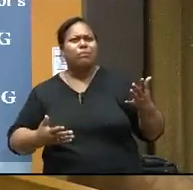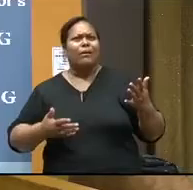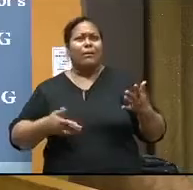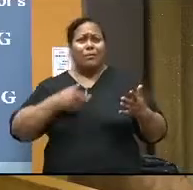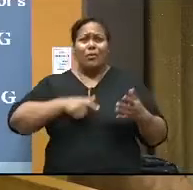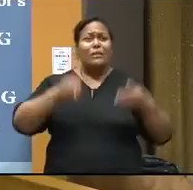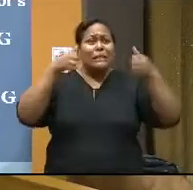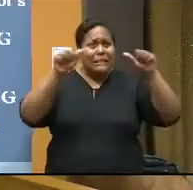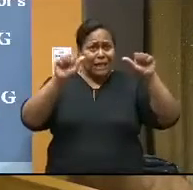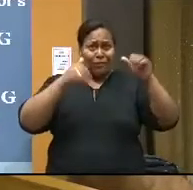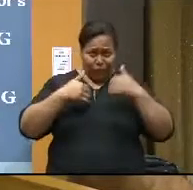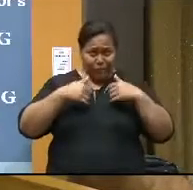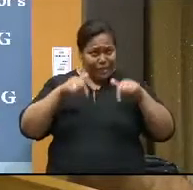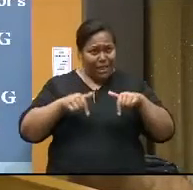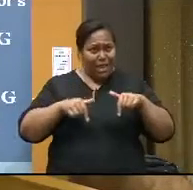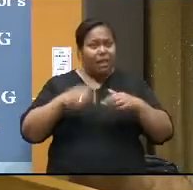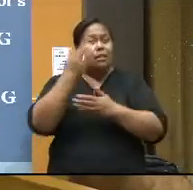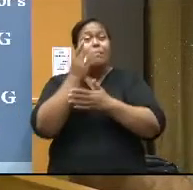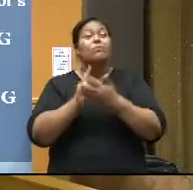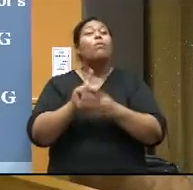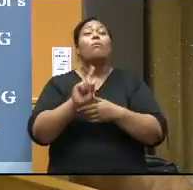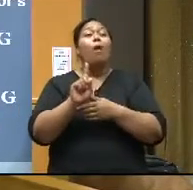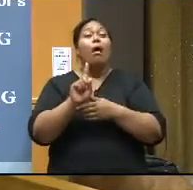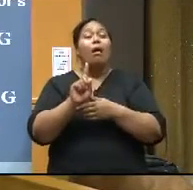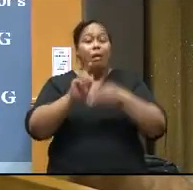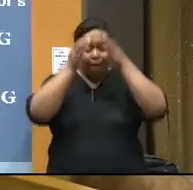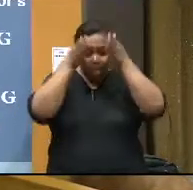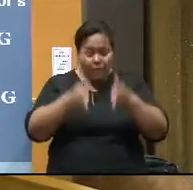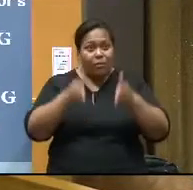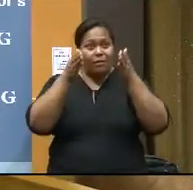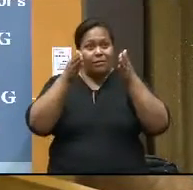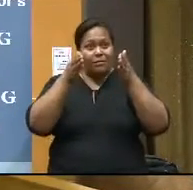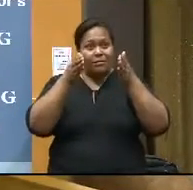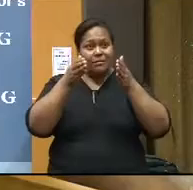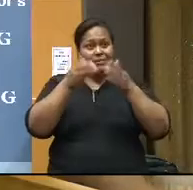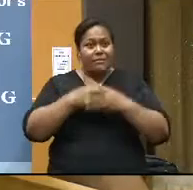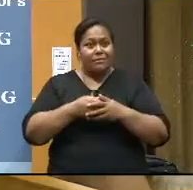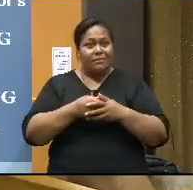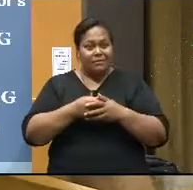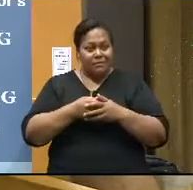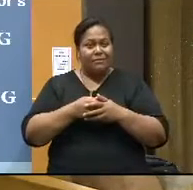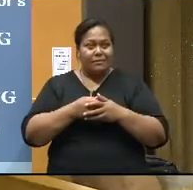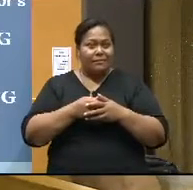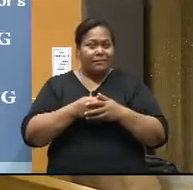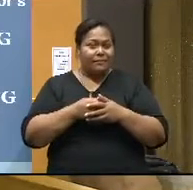of the university depends on the discipline with which we focus our conversations going